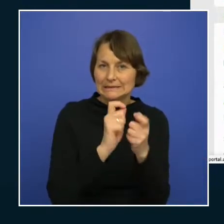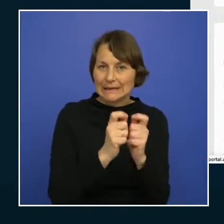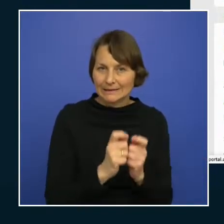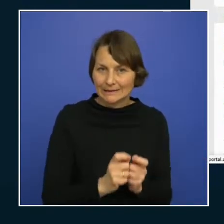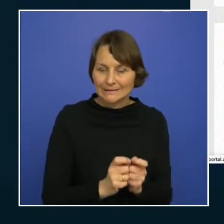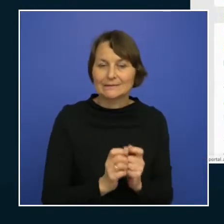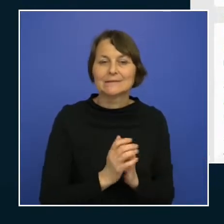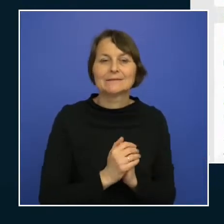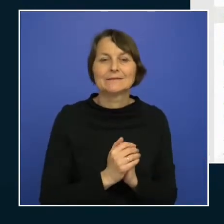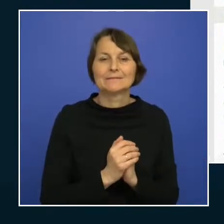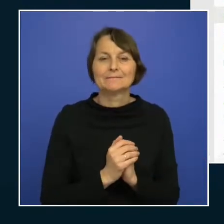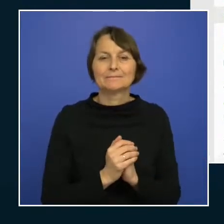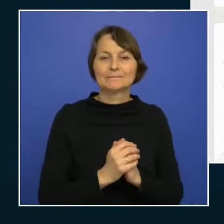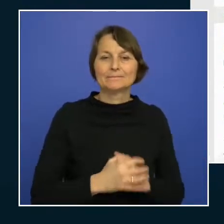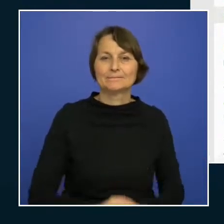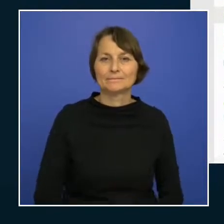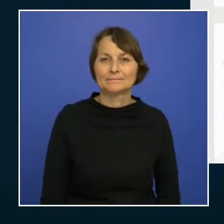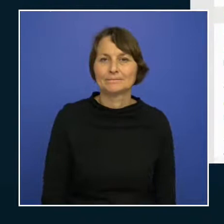here,